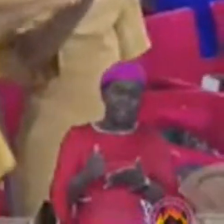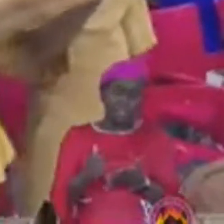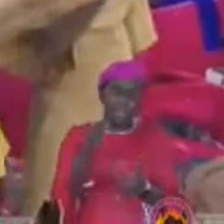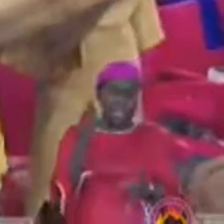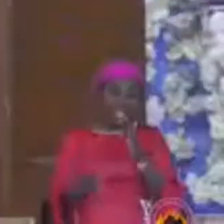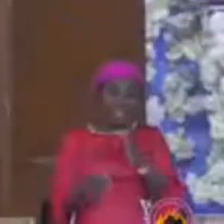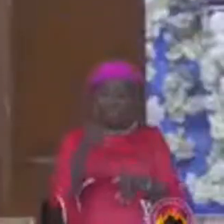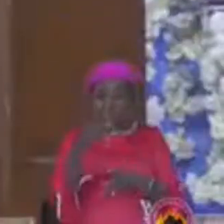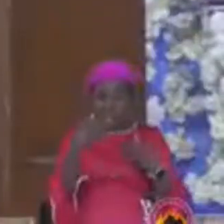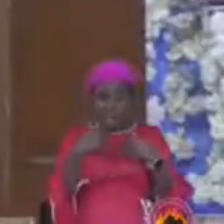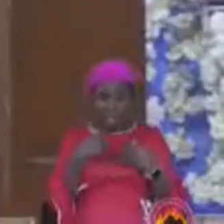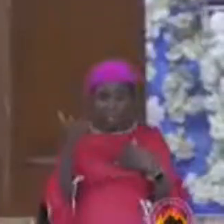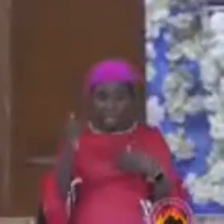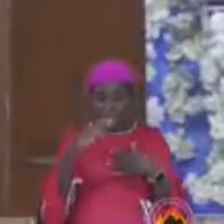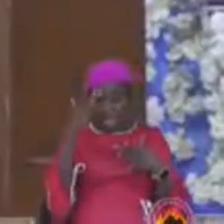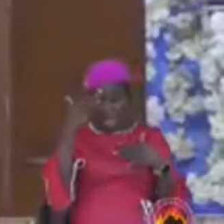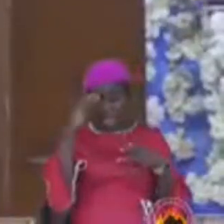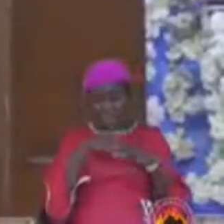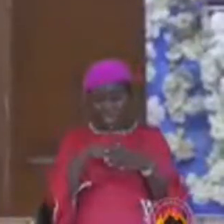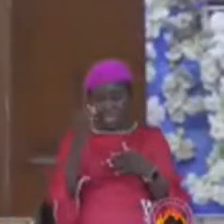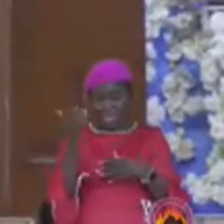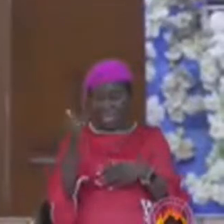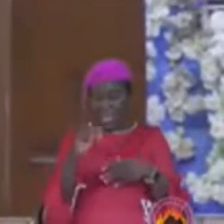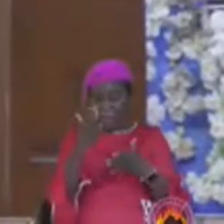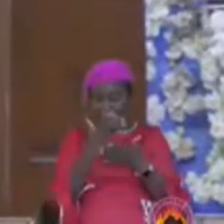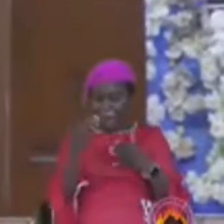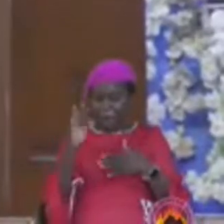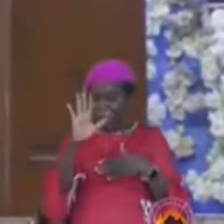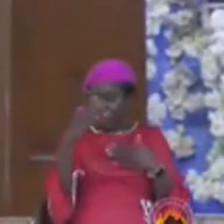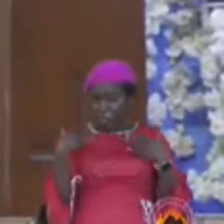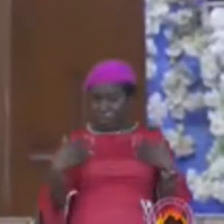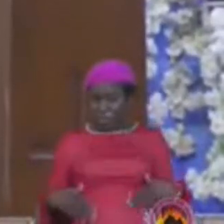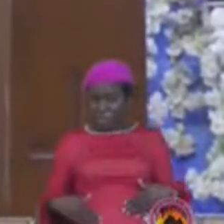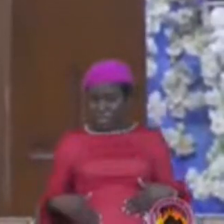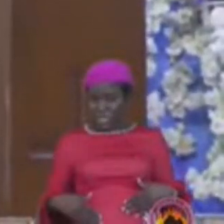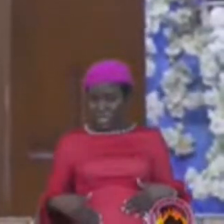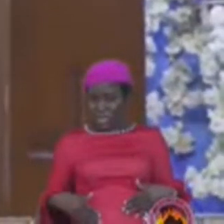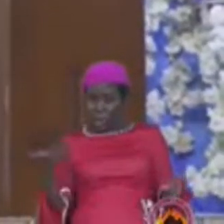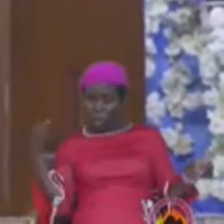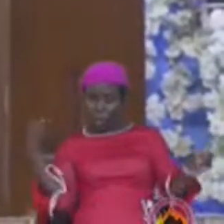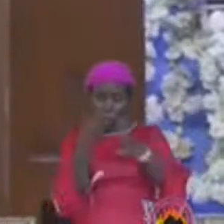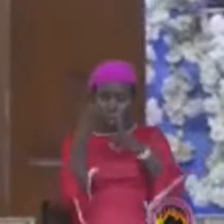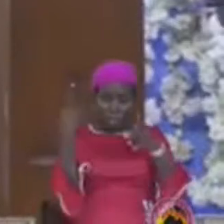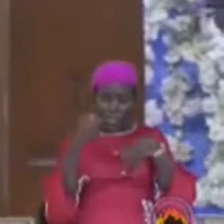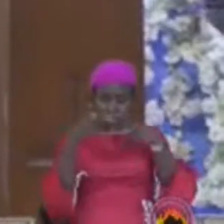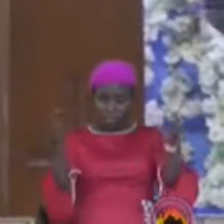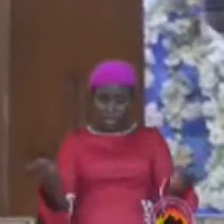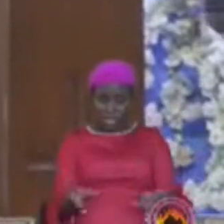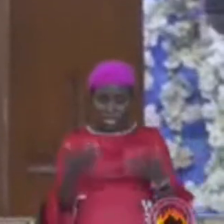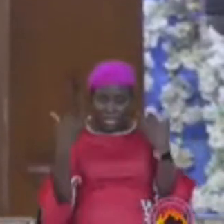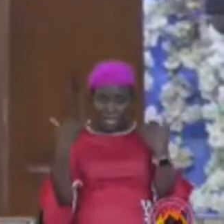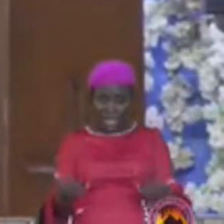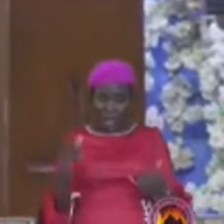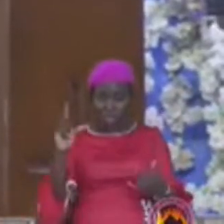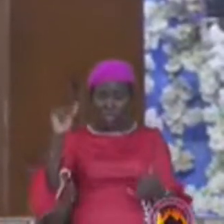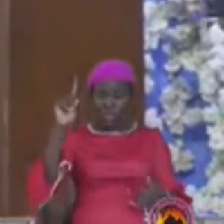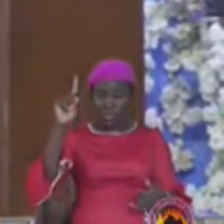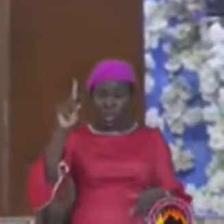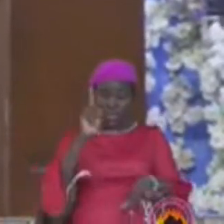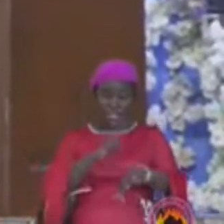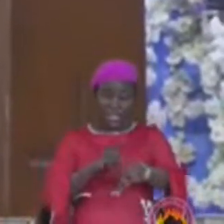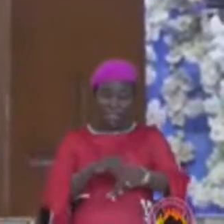any infirmity in any part of your body, smite the place 21 times. Shout, go back to your